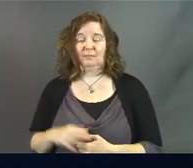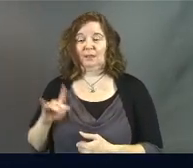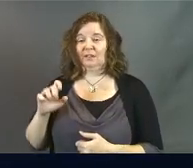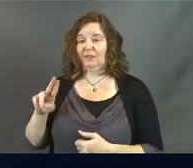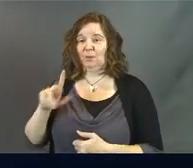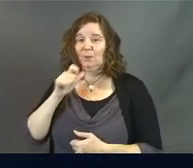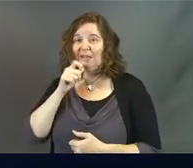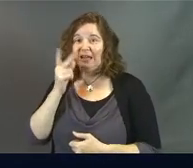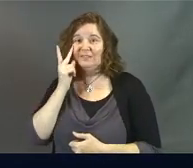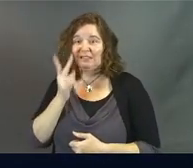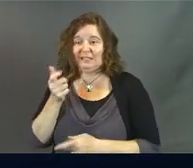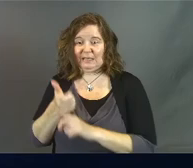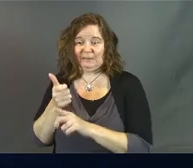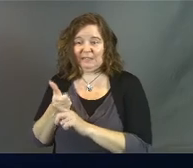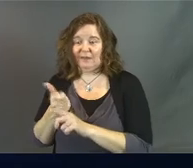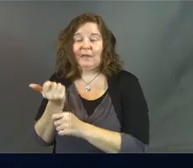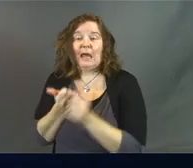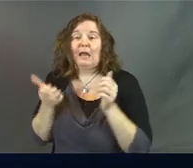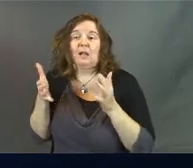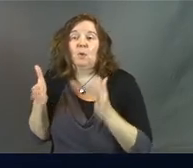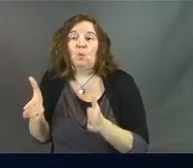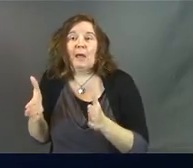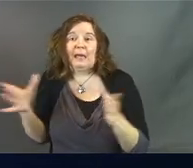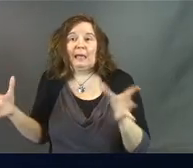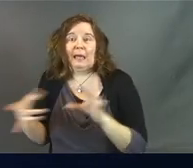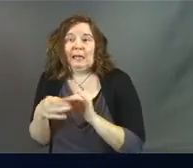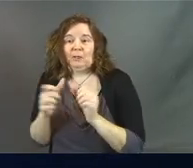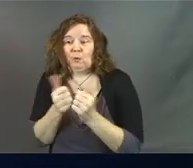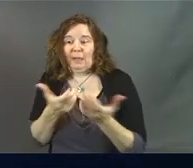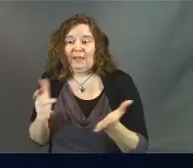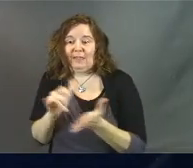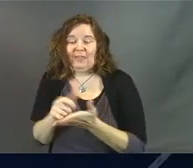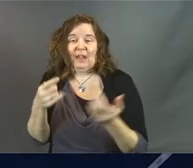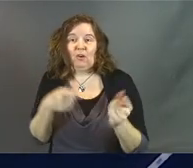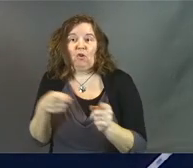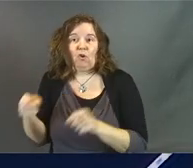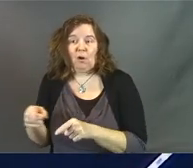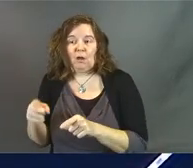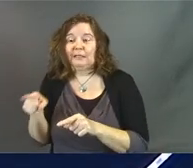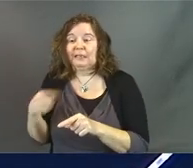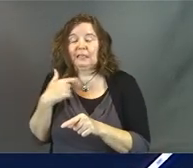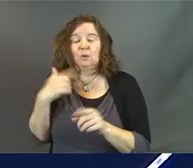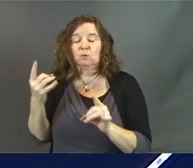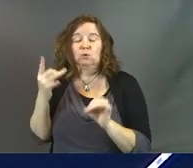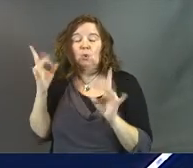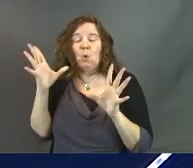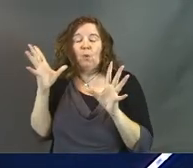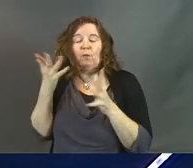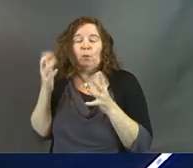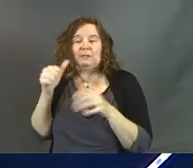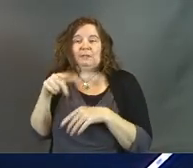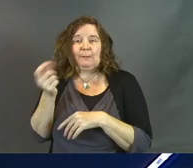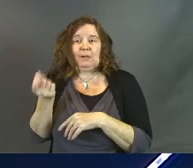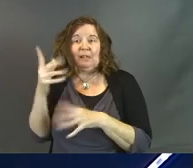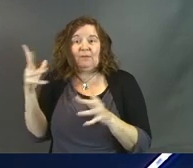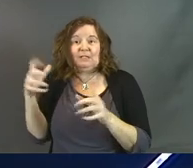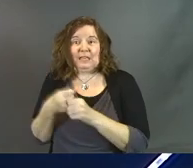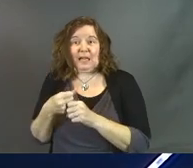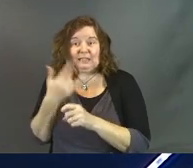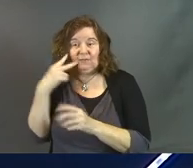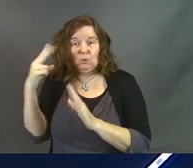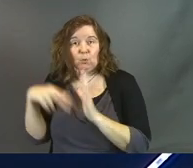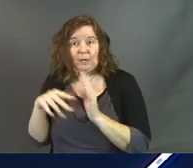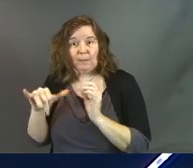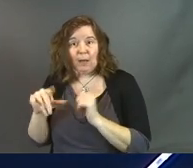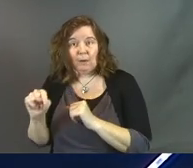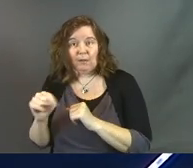Balbir would not have seen himself in any way connected with anything that had gone on. He was horrified with the September 11th attacks, if you read